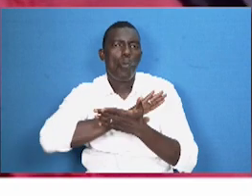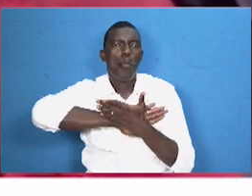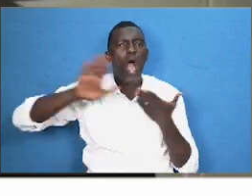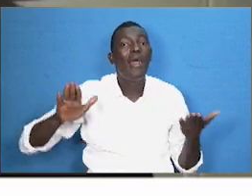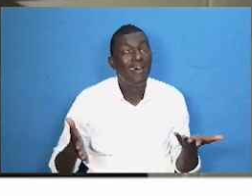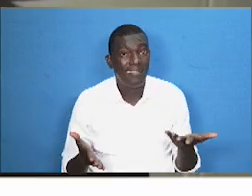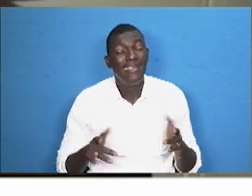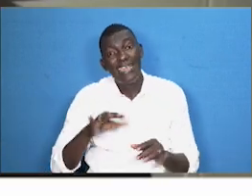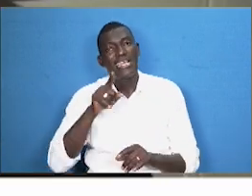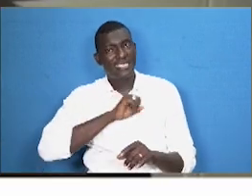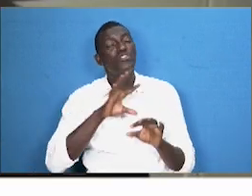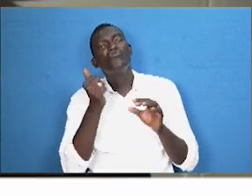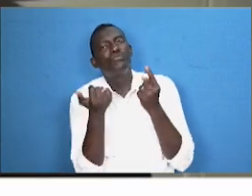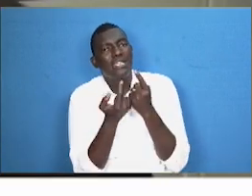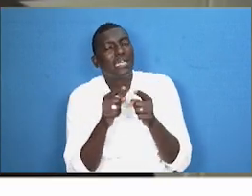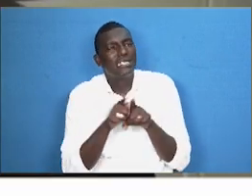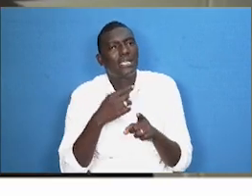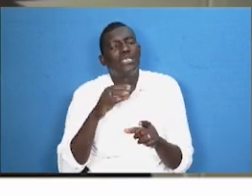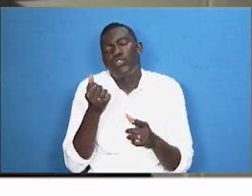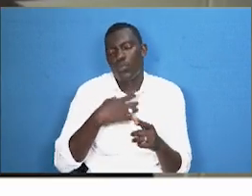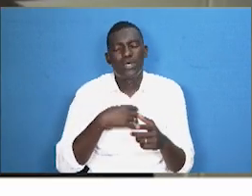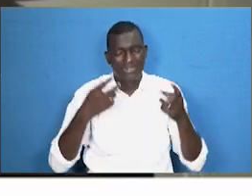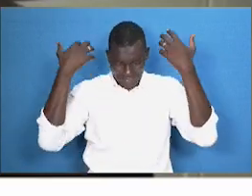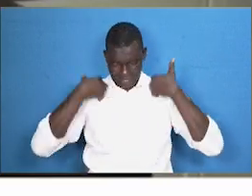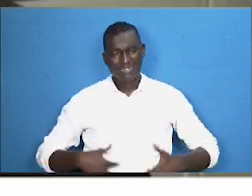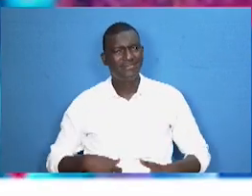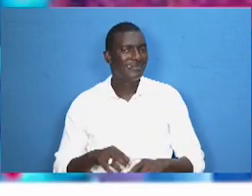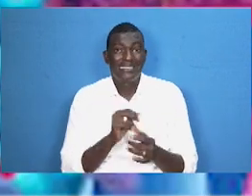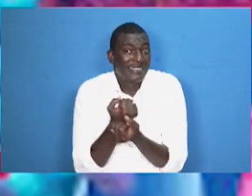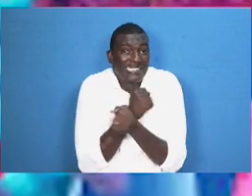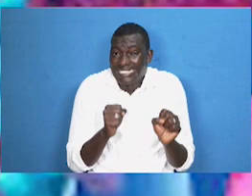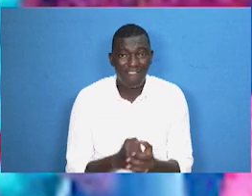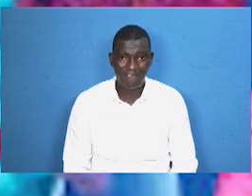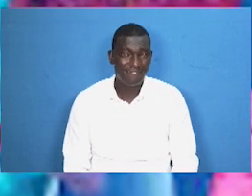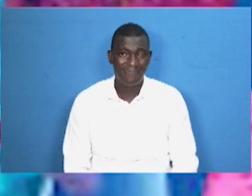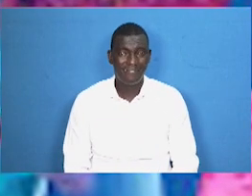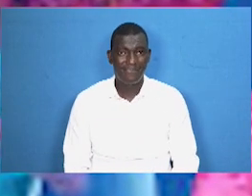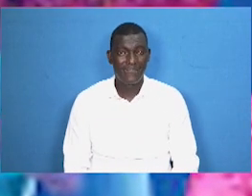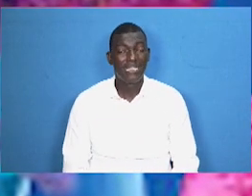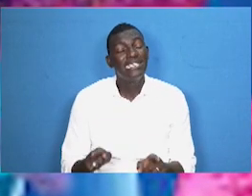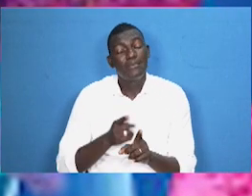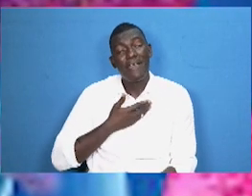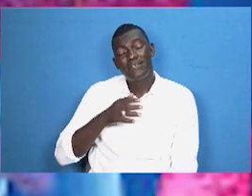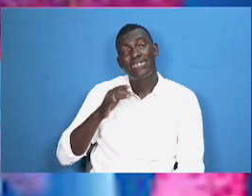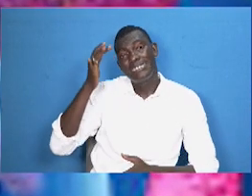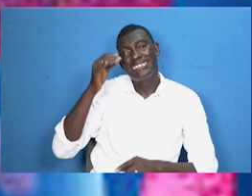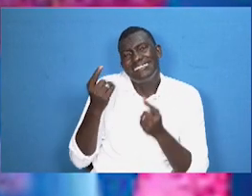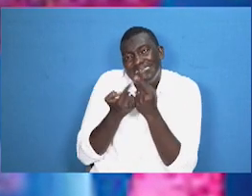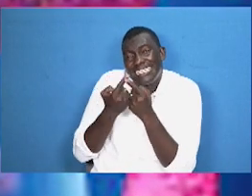that it's a new clue, and you're so much eager to put it on. So it becomes, the chances are that, you know, you will have fungus. There could